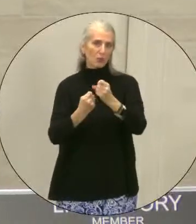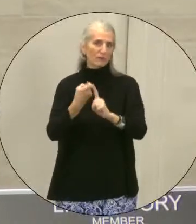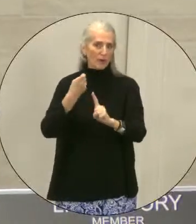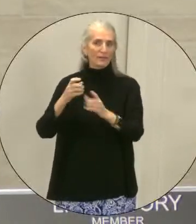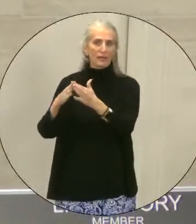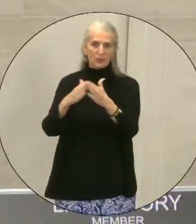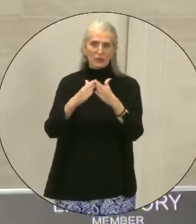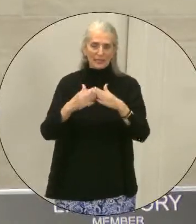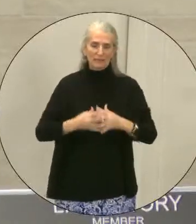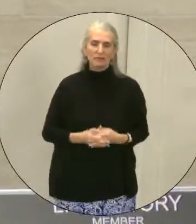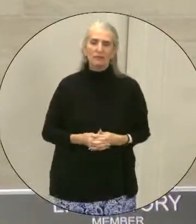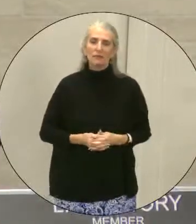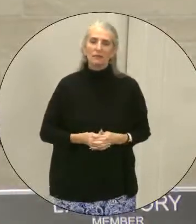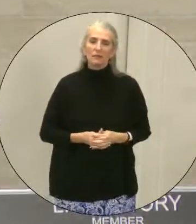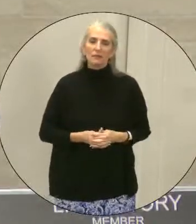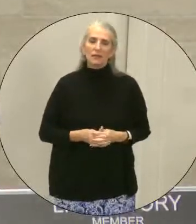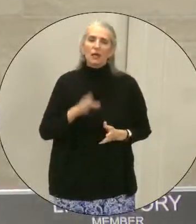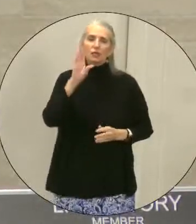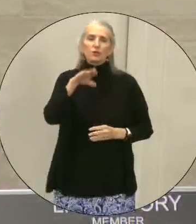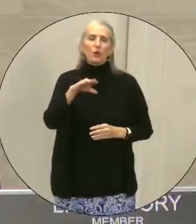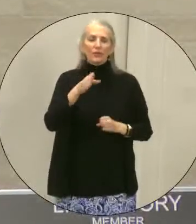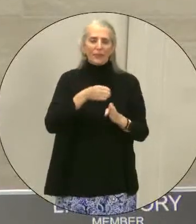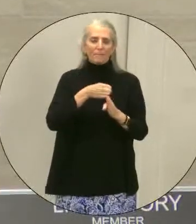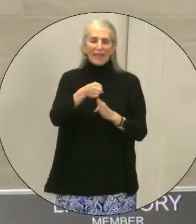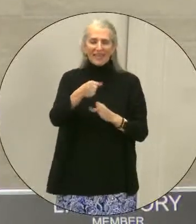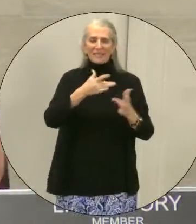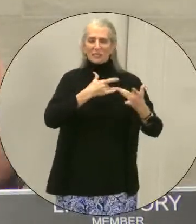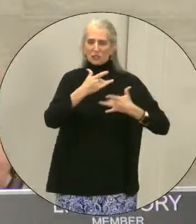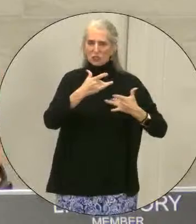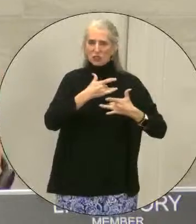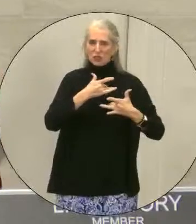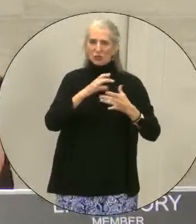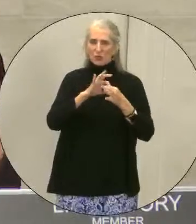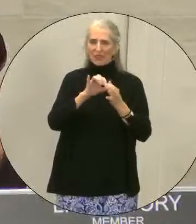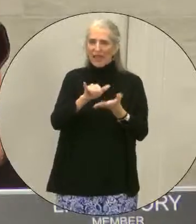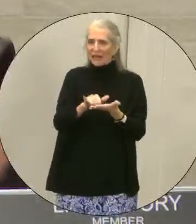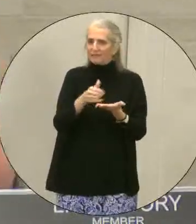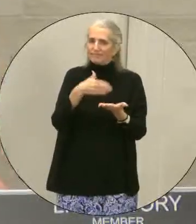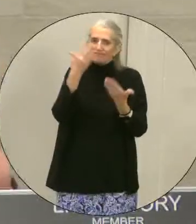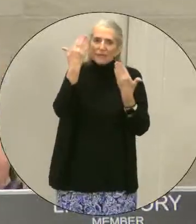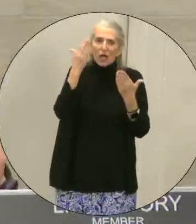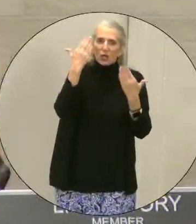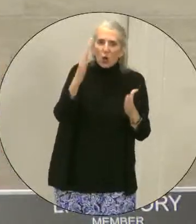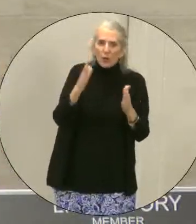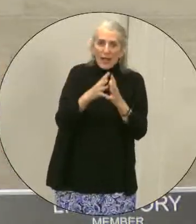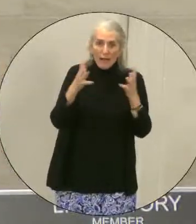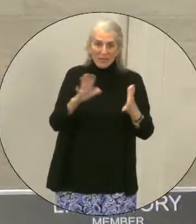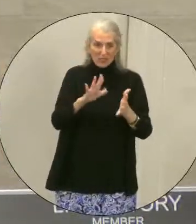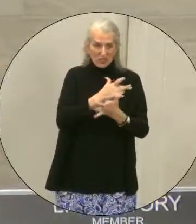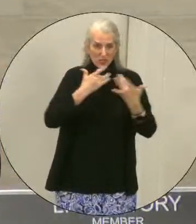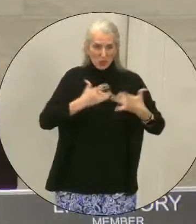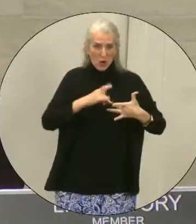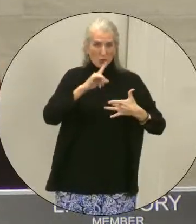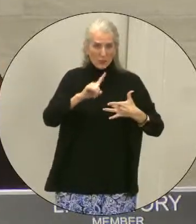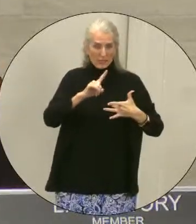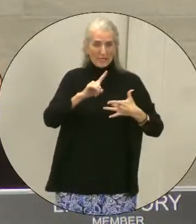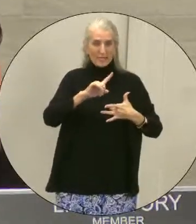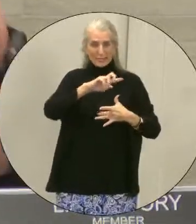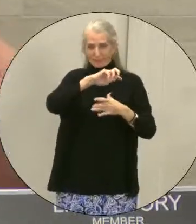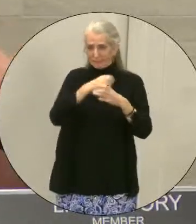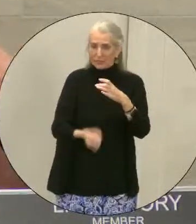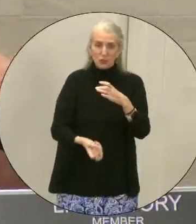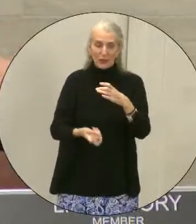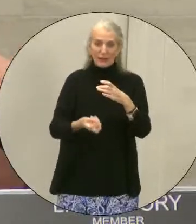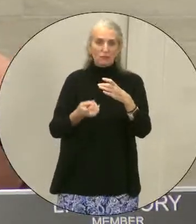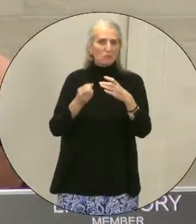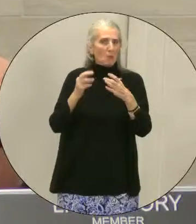see. The main concern there is the unknown. How much is his heart really into us? How much? And then